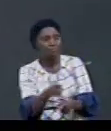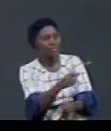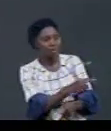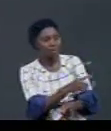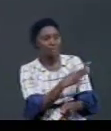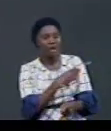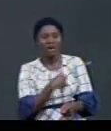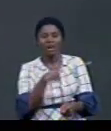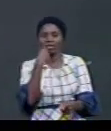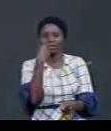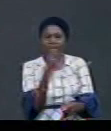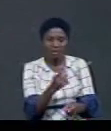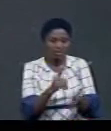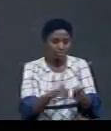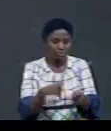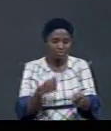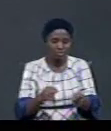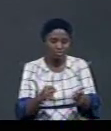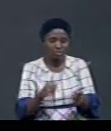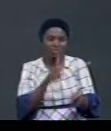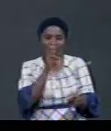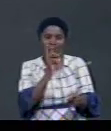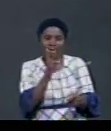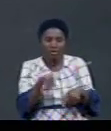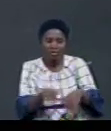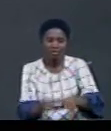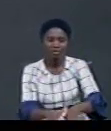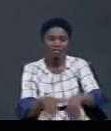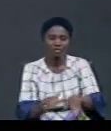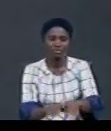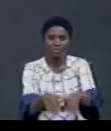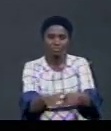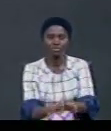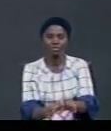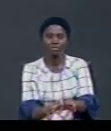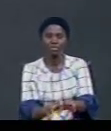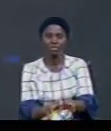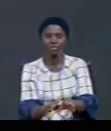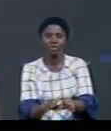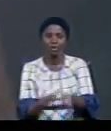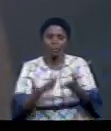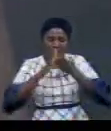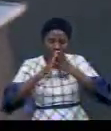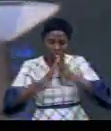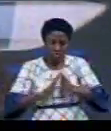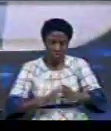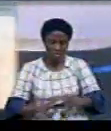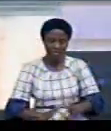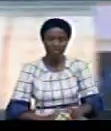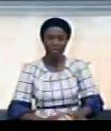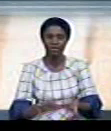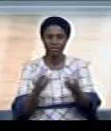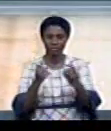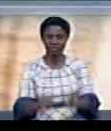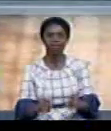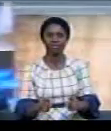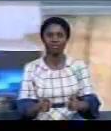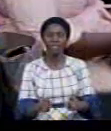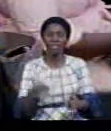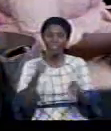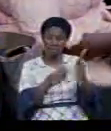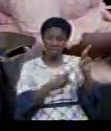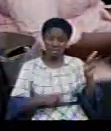said unto the sea, peace be still. The Prince of Peace has spoken in your